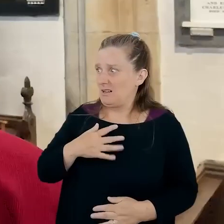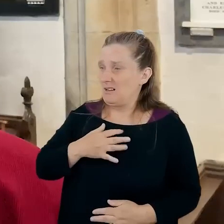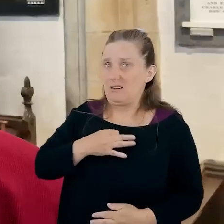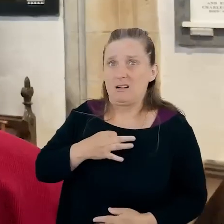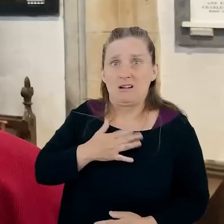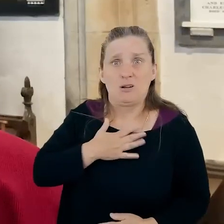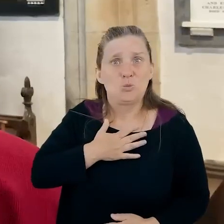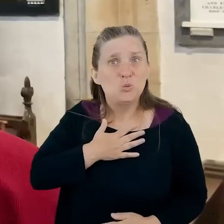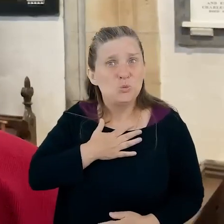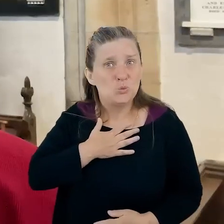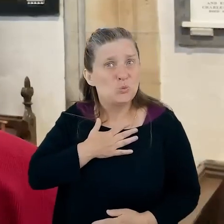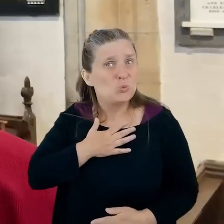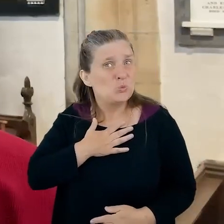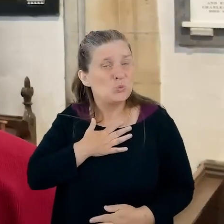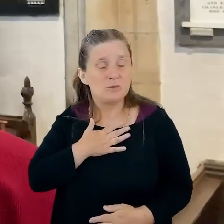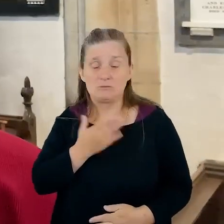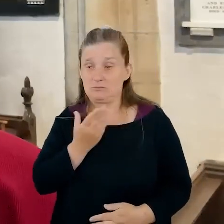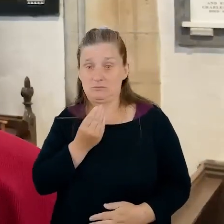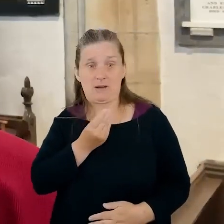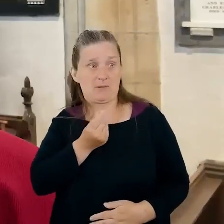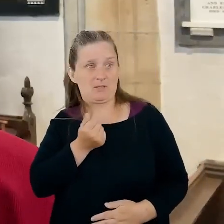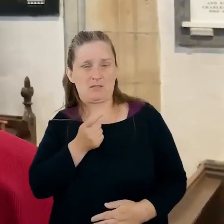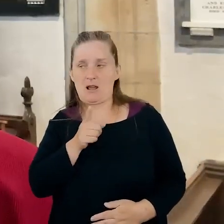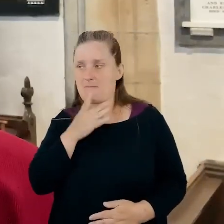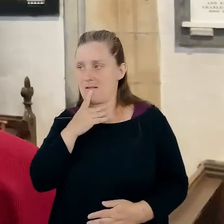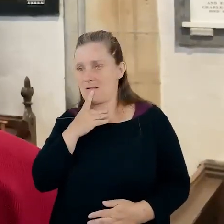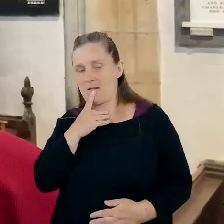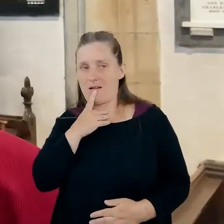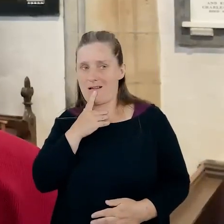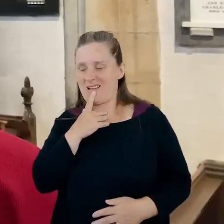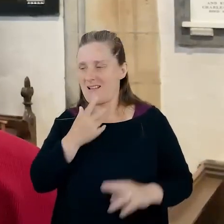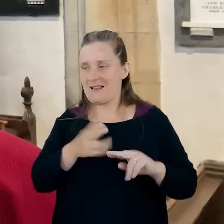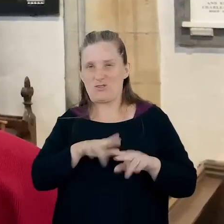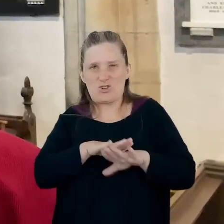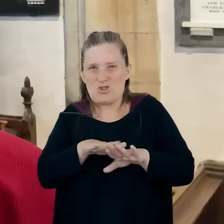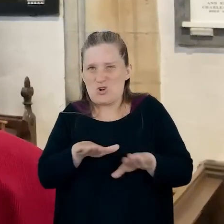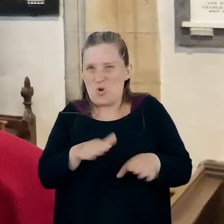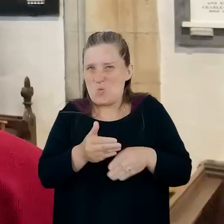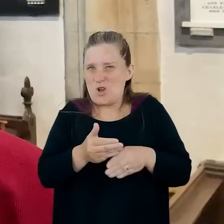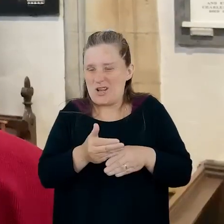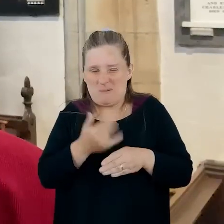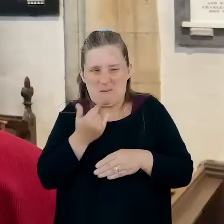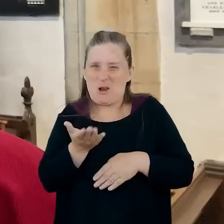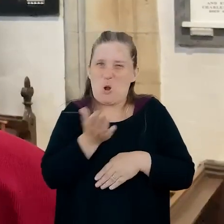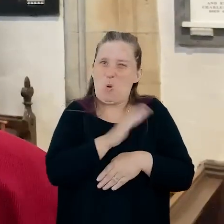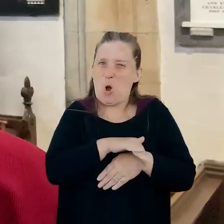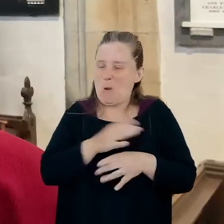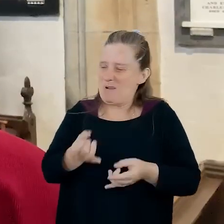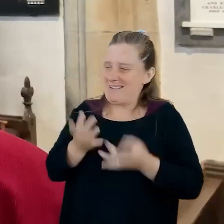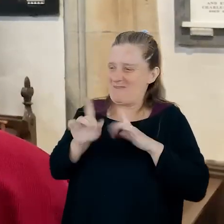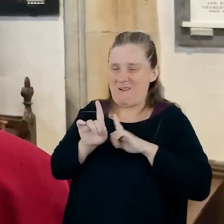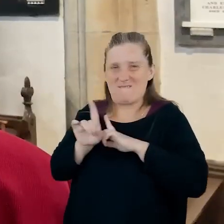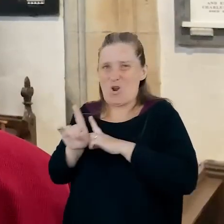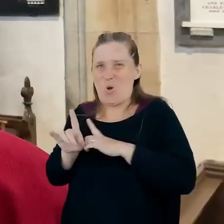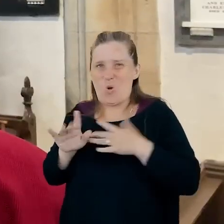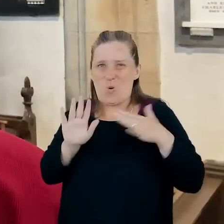exposing. Perhaps some of them quietly decided that if it didn't work out, they might head back home and give